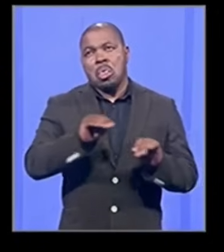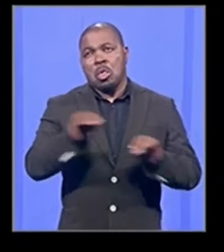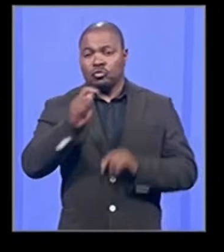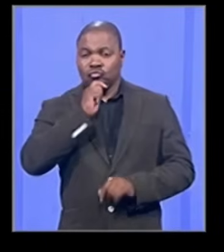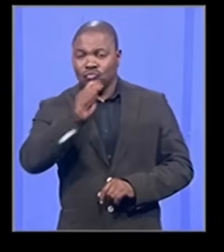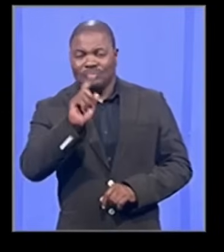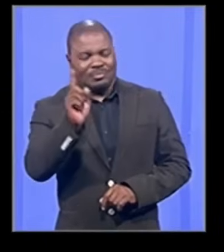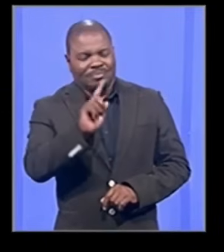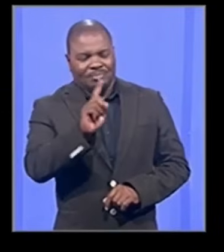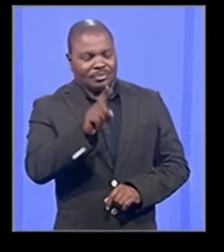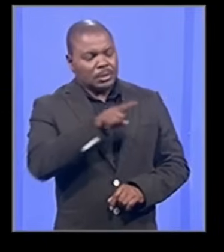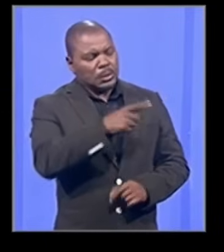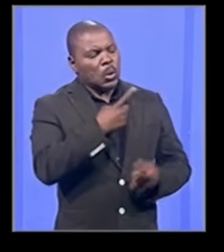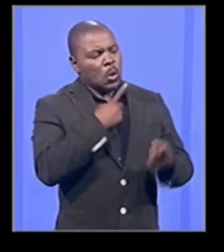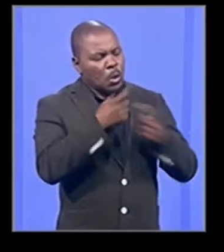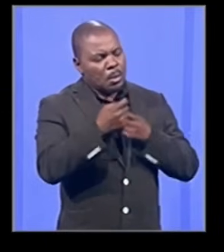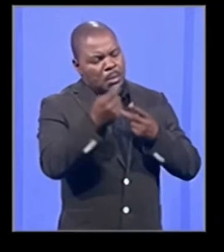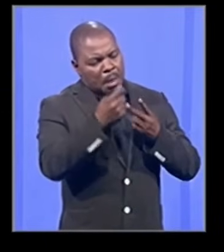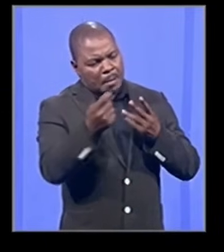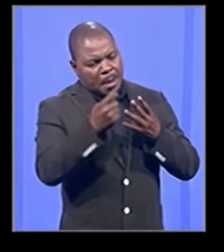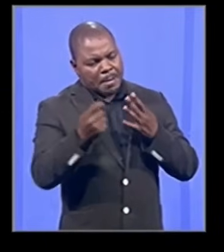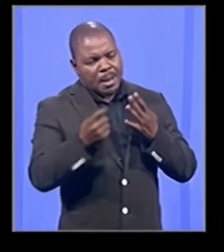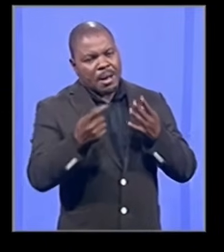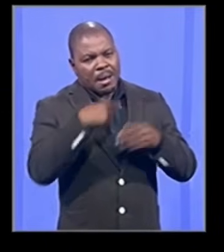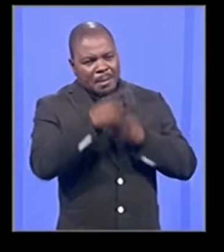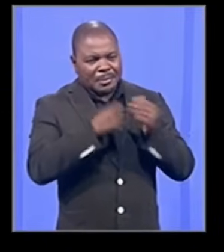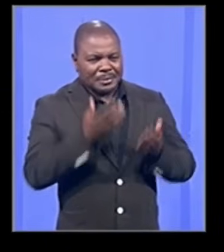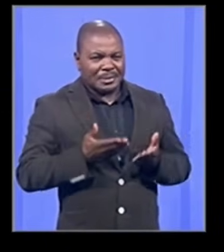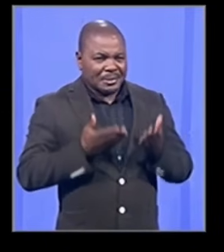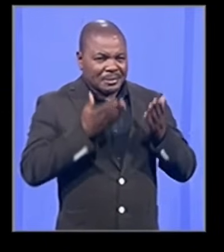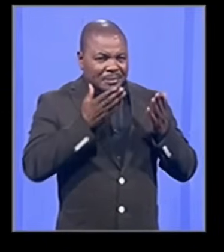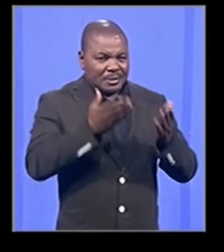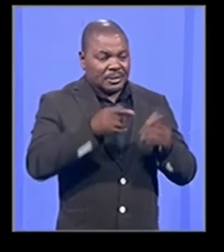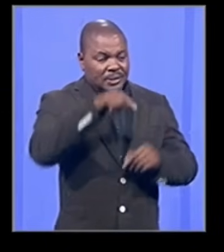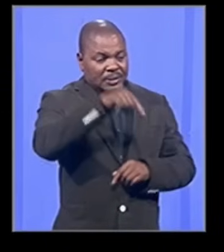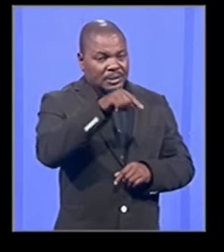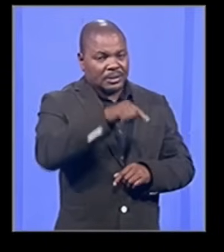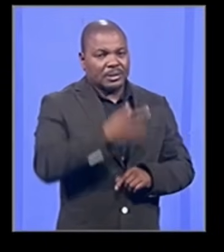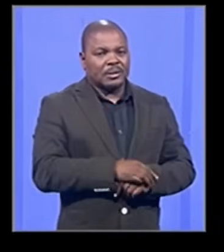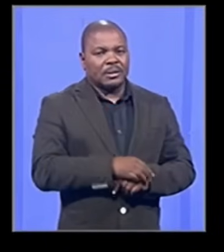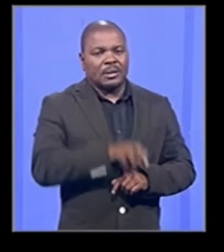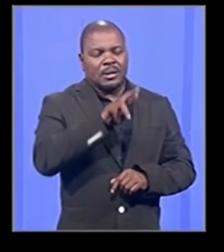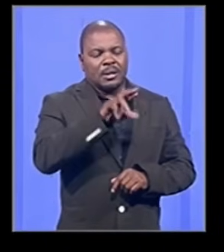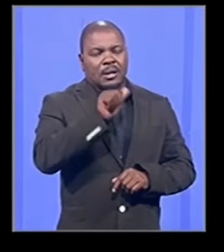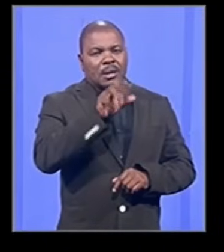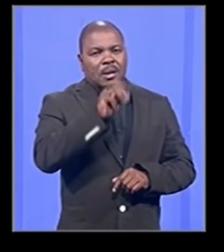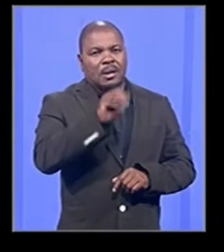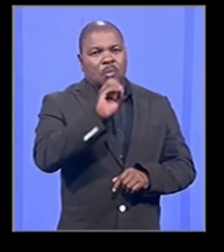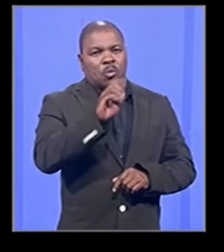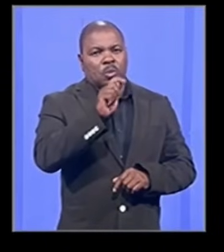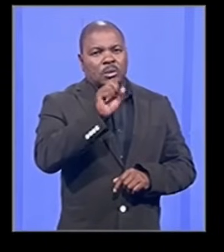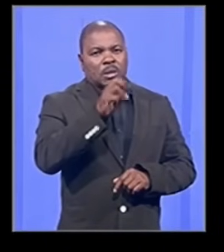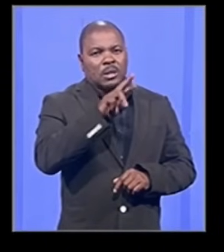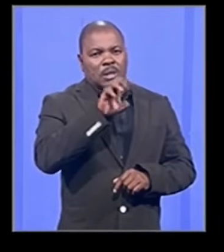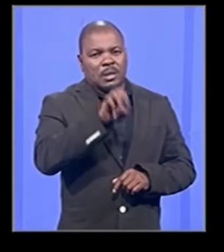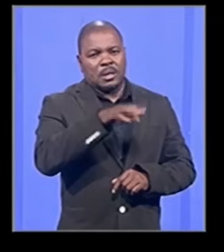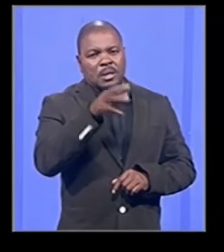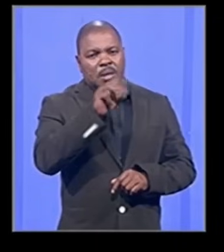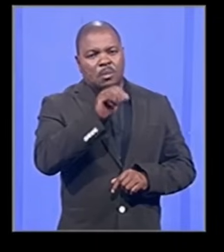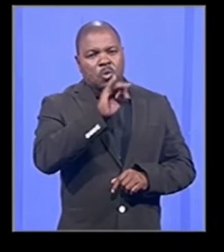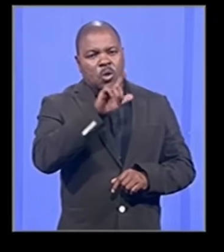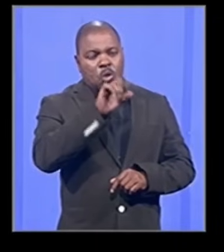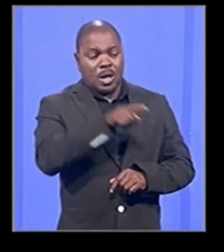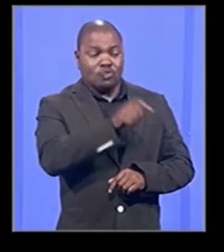tsibogeleng matshwenyego a baagi mo ntlheng ya thebolo ya ditirelo kwa masepaleng wa Kgosi Ramotshire Moilwa mo porofenseng ya North